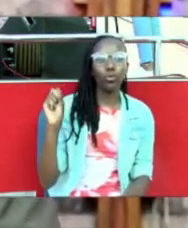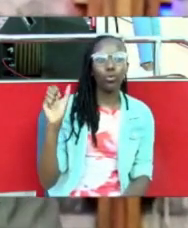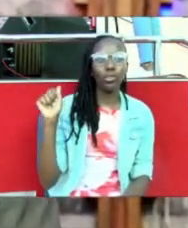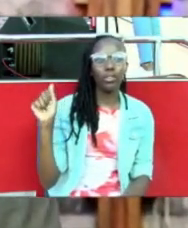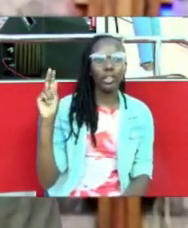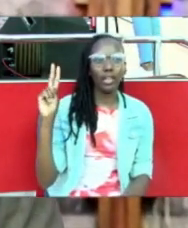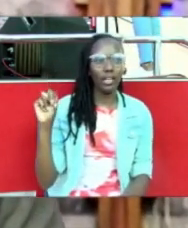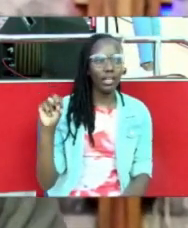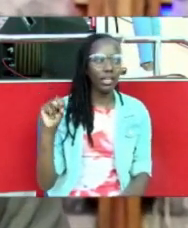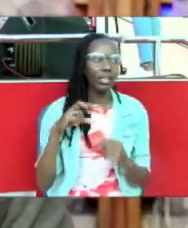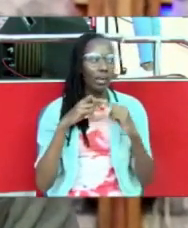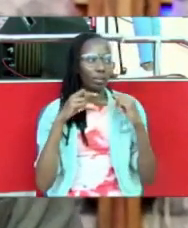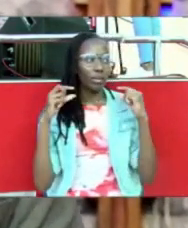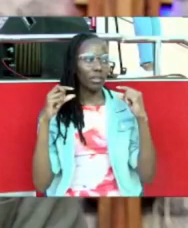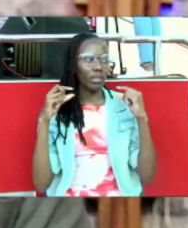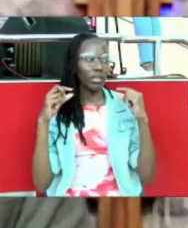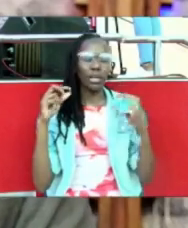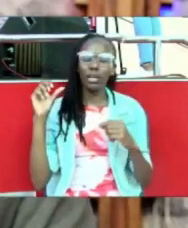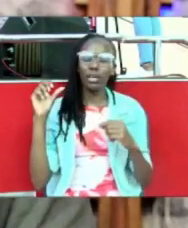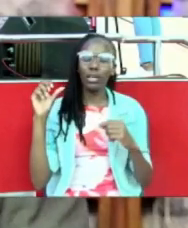Pastor Susan, she's not with us this day.